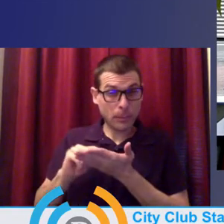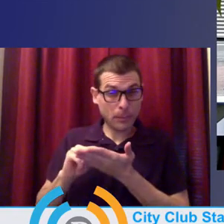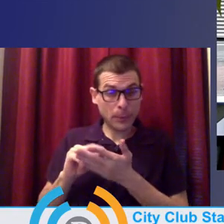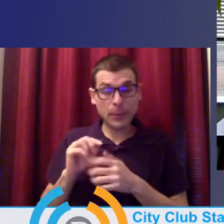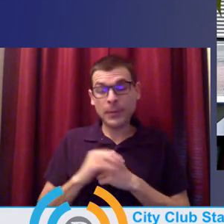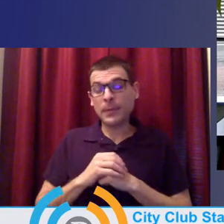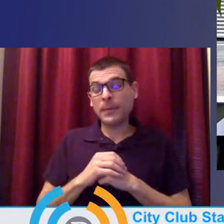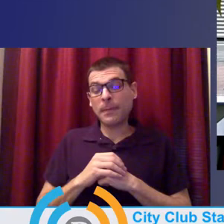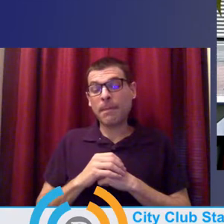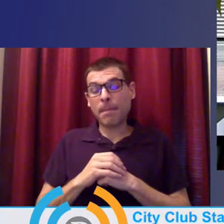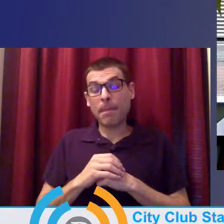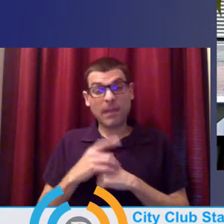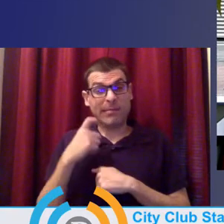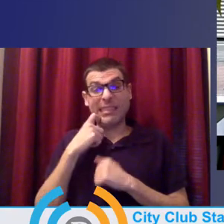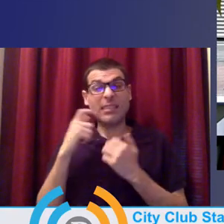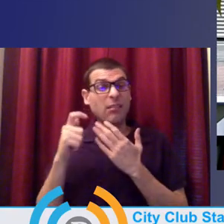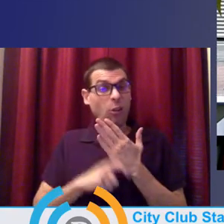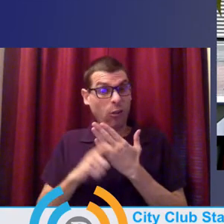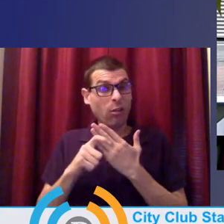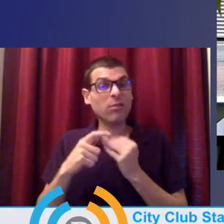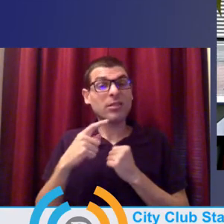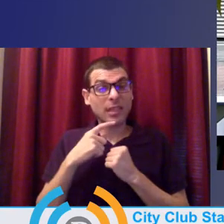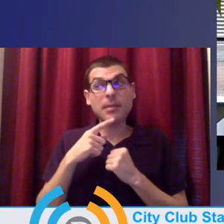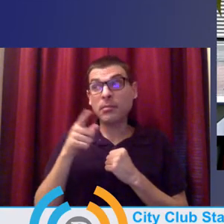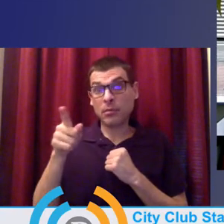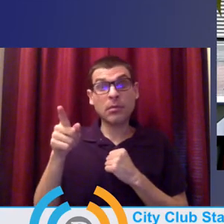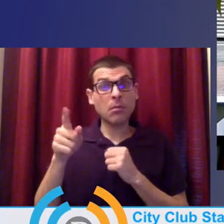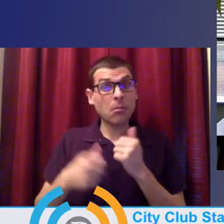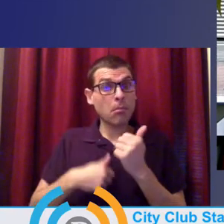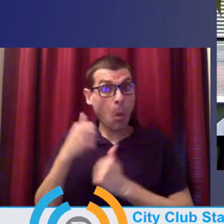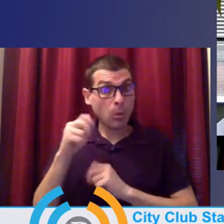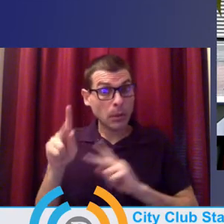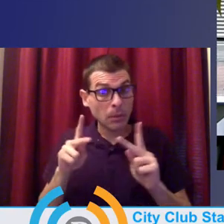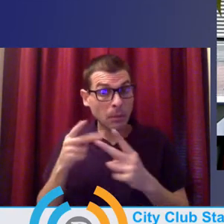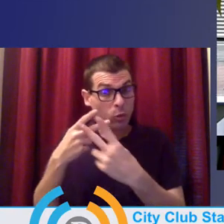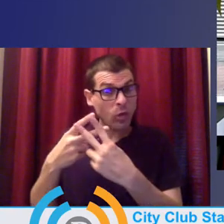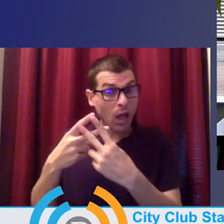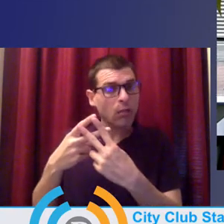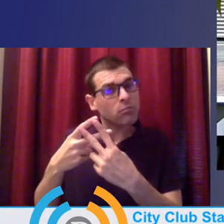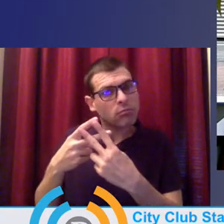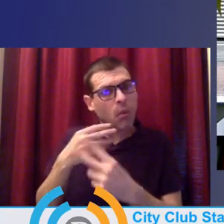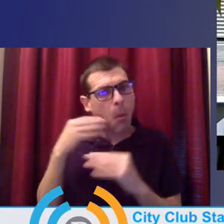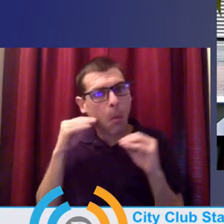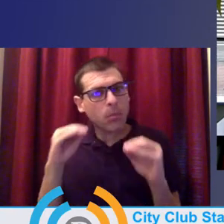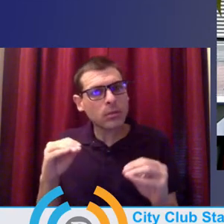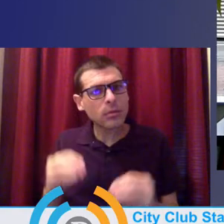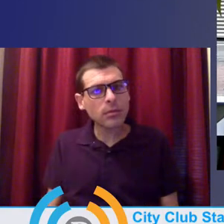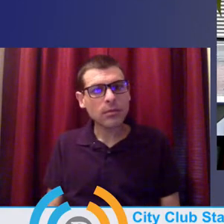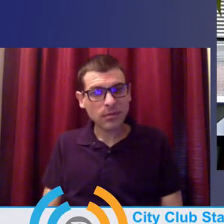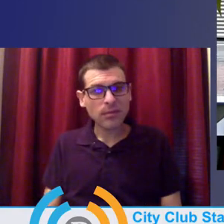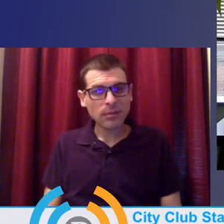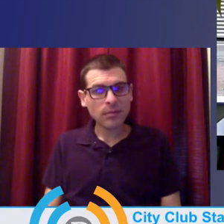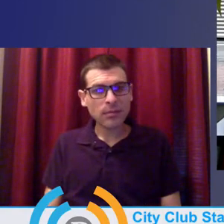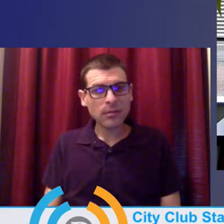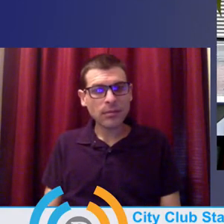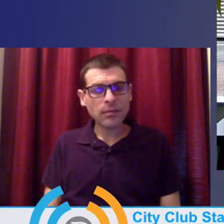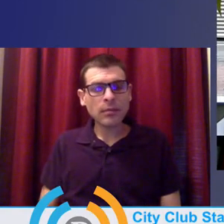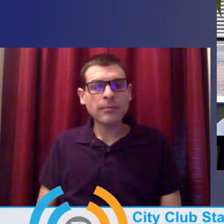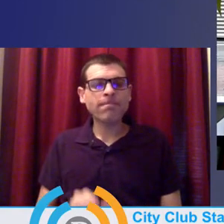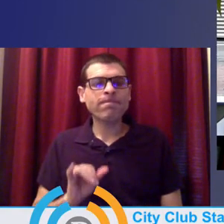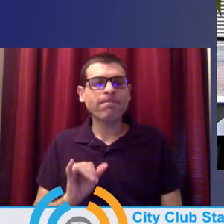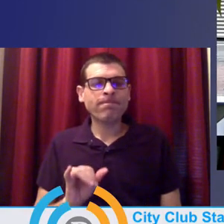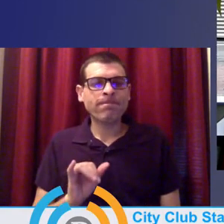number of people in our jail who are homeless. Mm-hmm. Now, that shows to me that